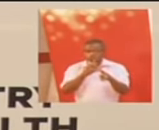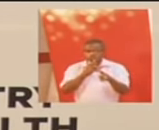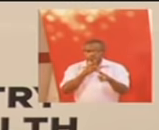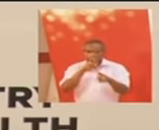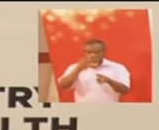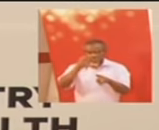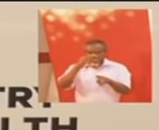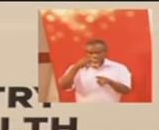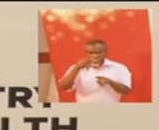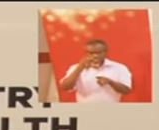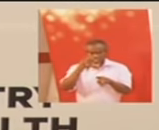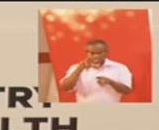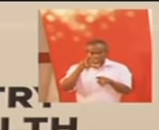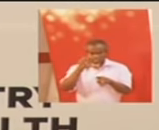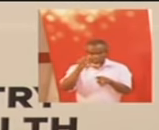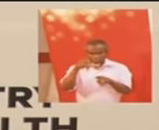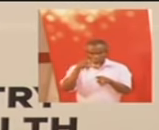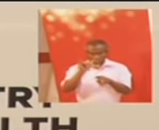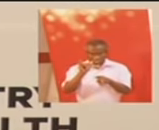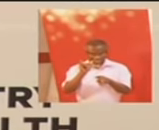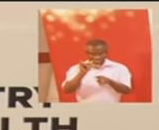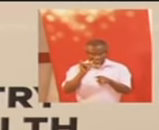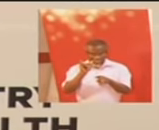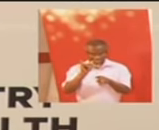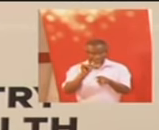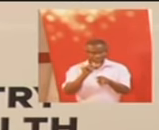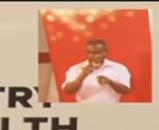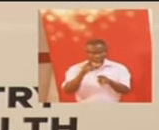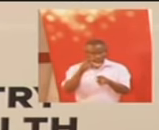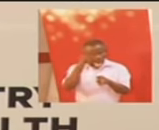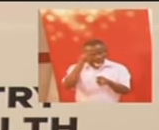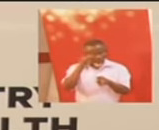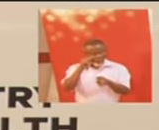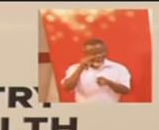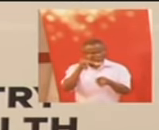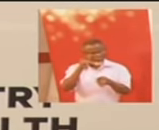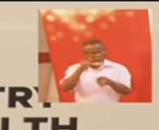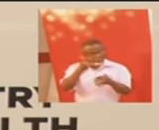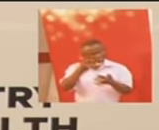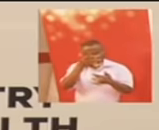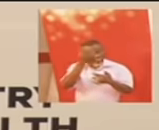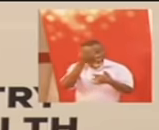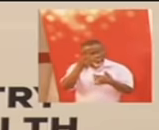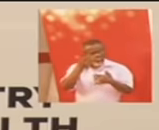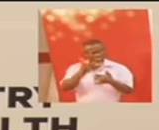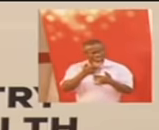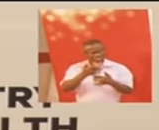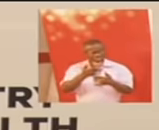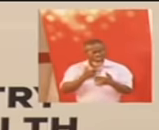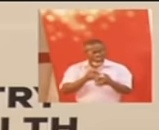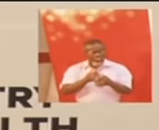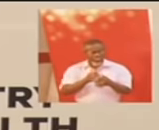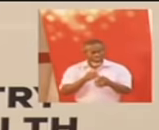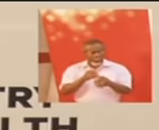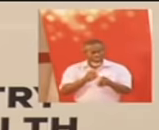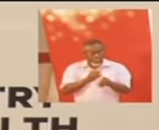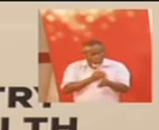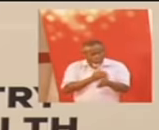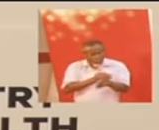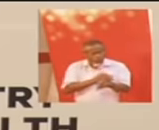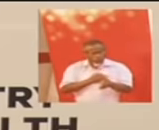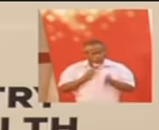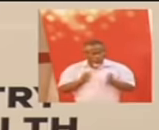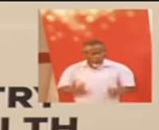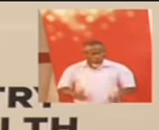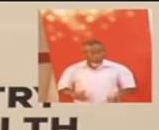given an exemption, then I suppose that exemption would have been passed over to the police as well, so they would be made aware. So it has to